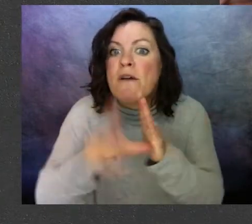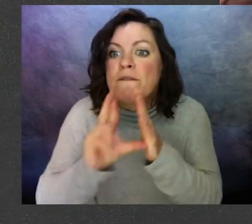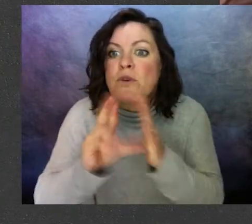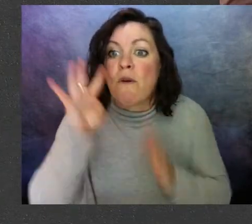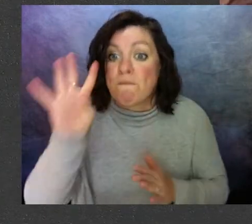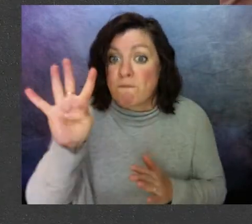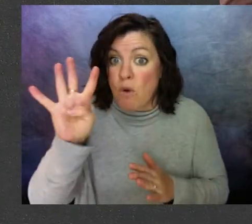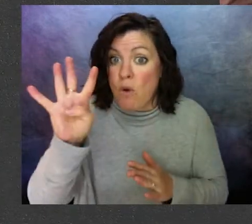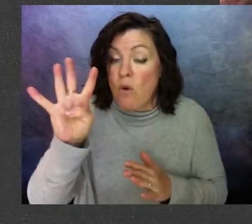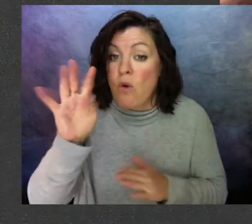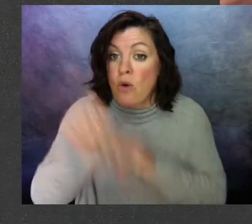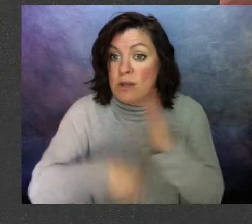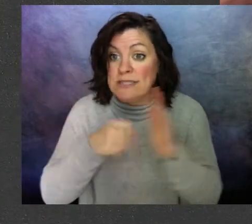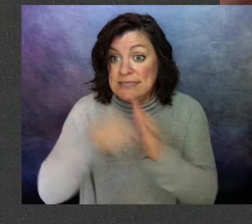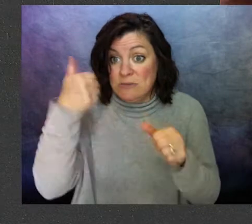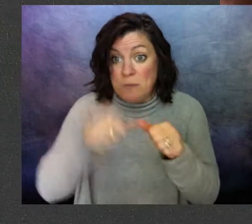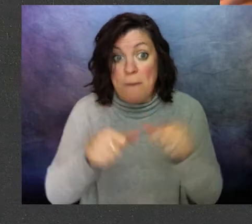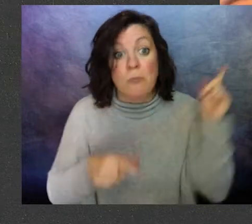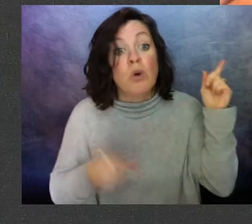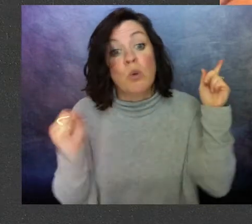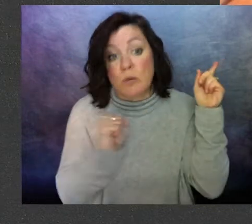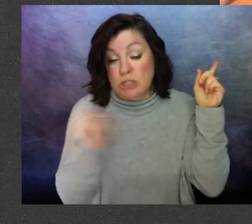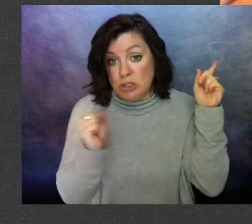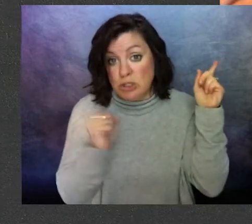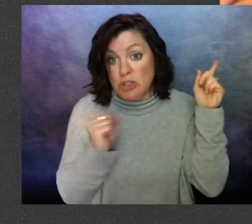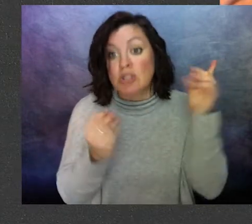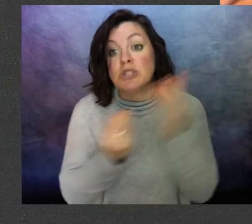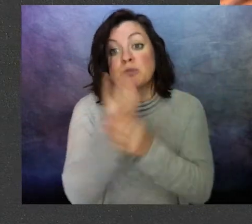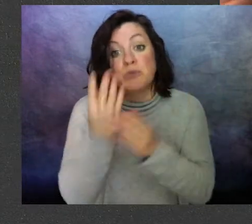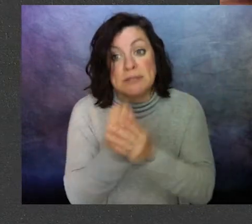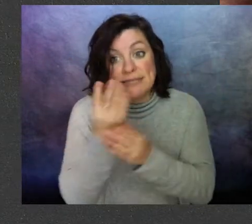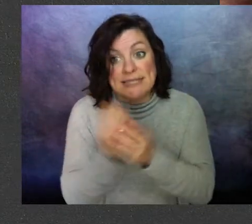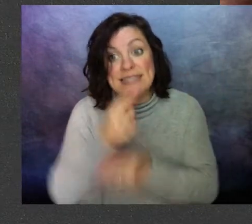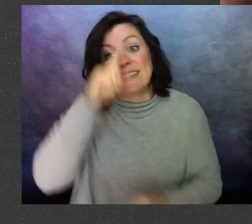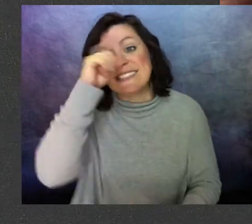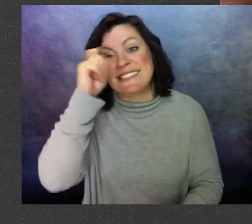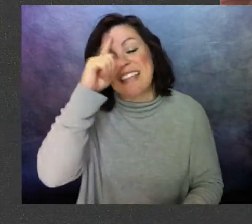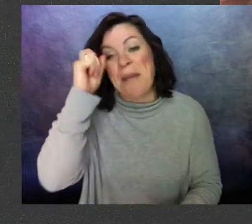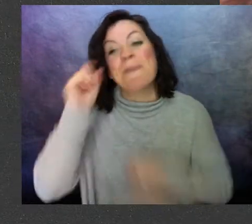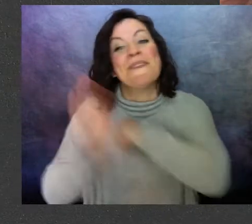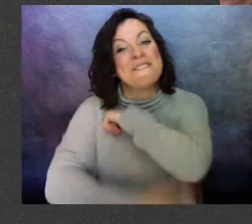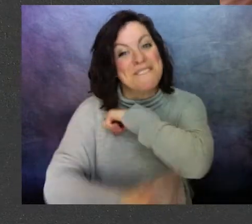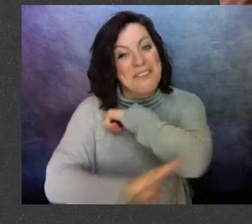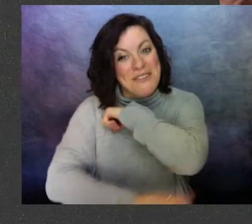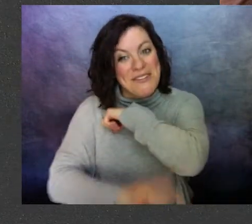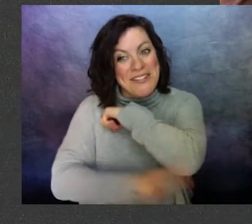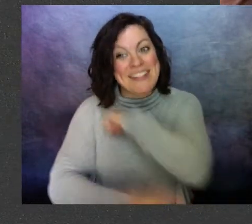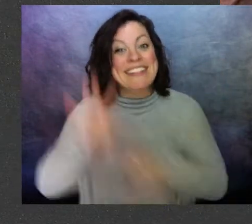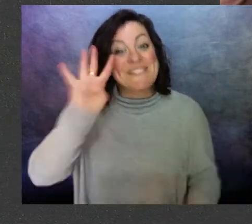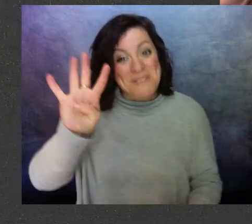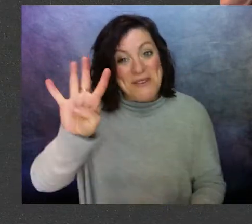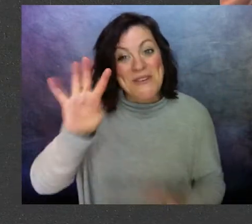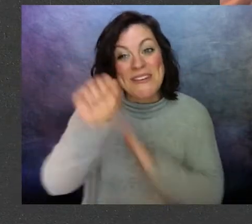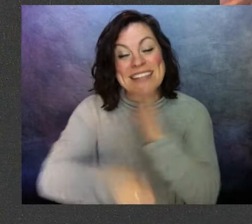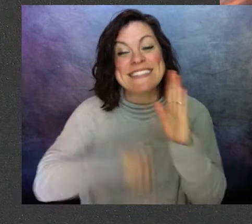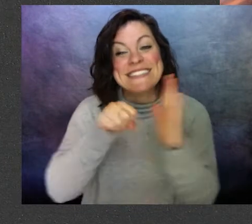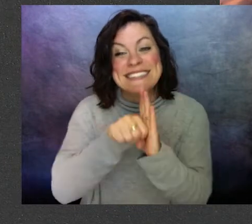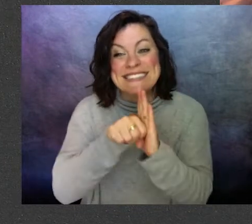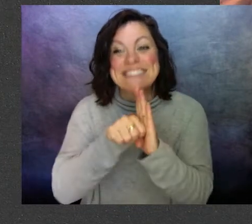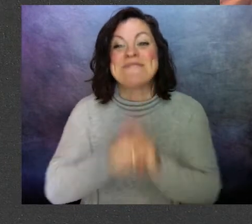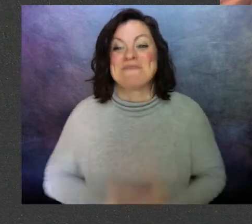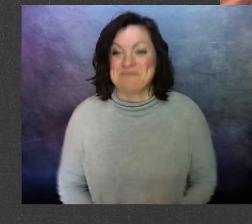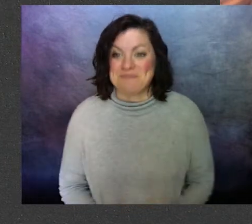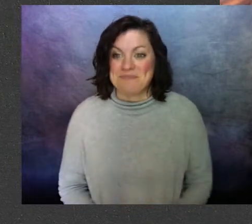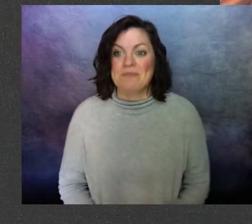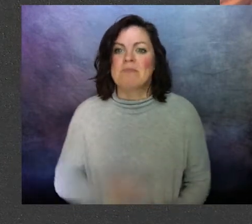Maybe you can say them with me one last time. Winter, spring, summer, and fall. You know, there's a lot of signs